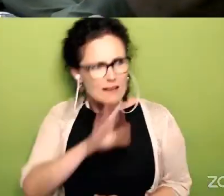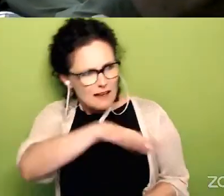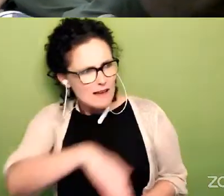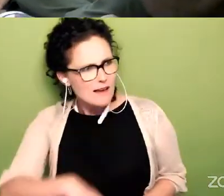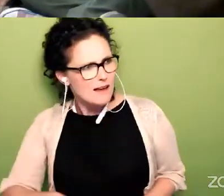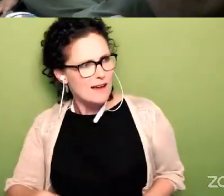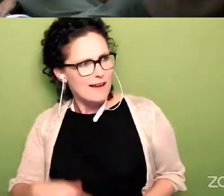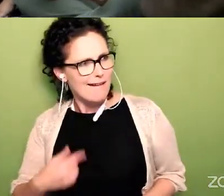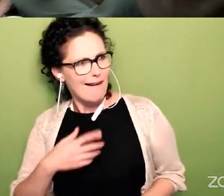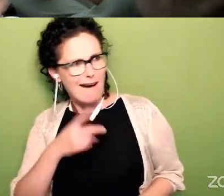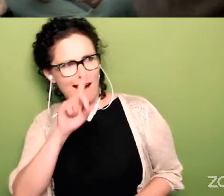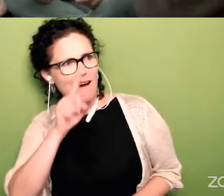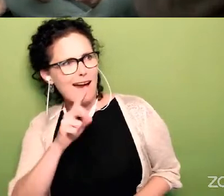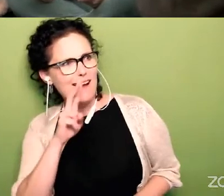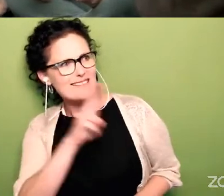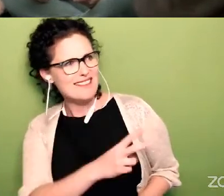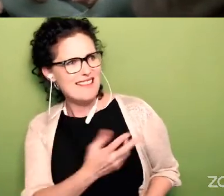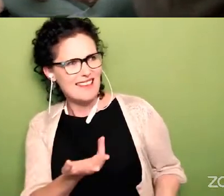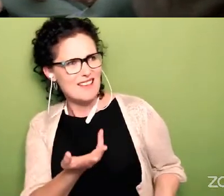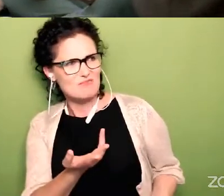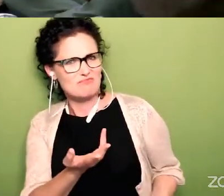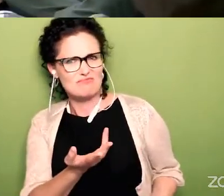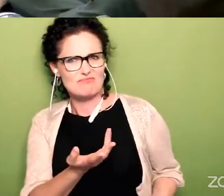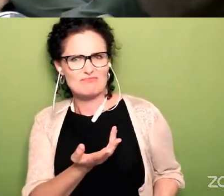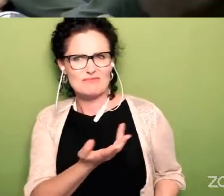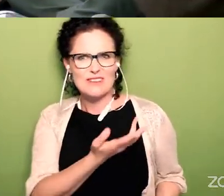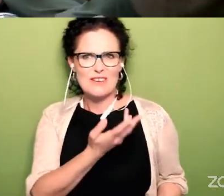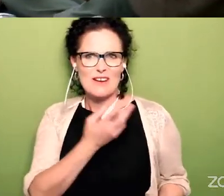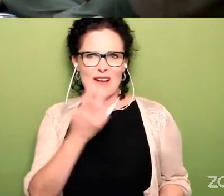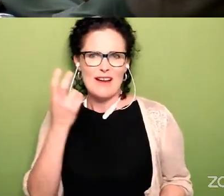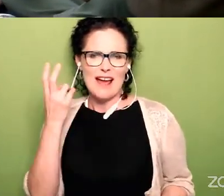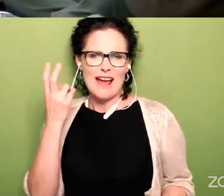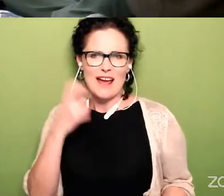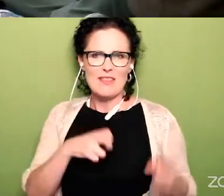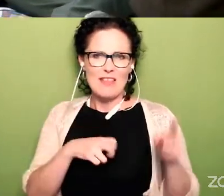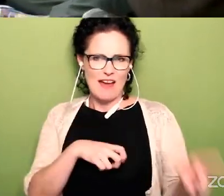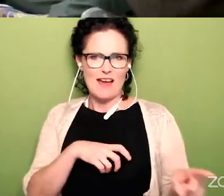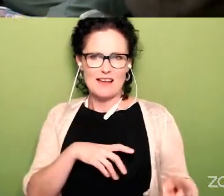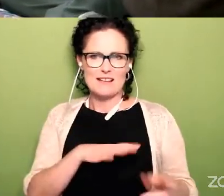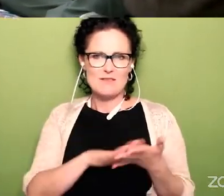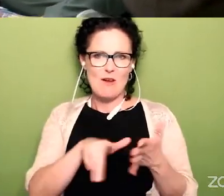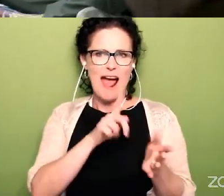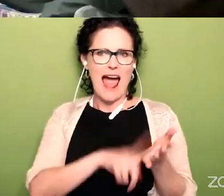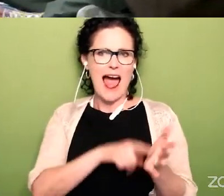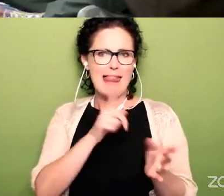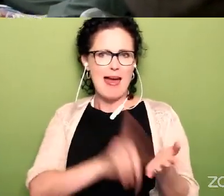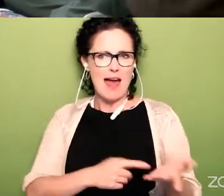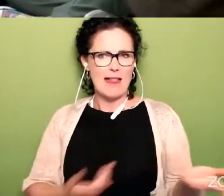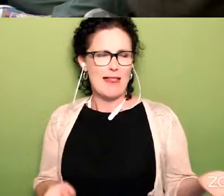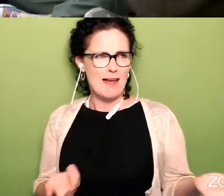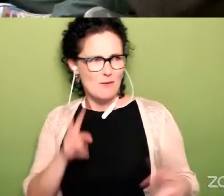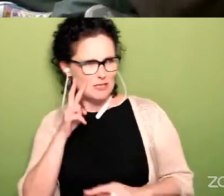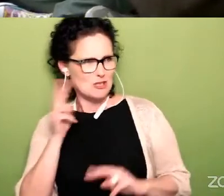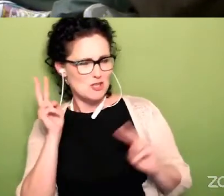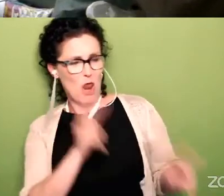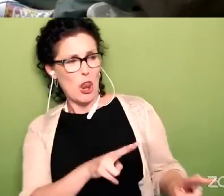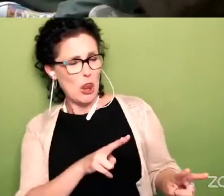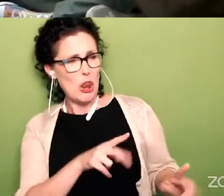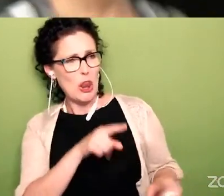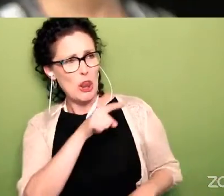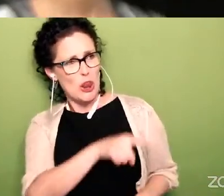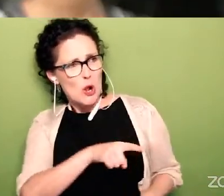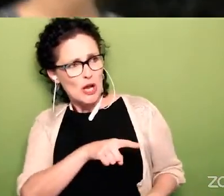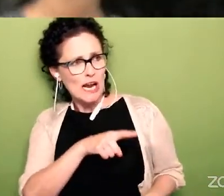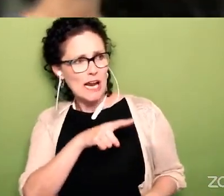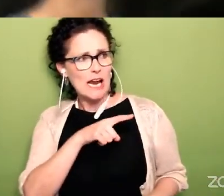Checking out the view. And then shush your mouth. I dare you to go and get his number. No, not doing it. You do it. You do